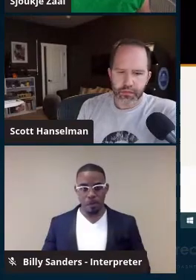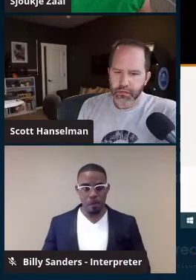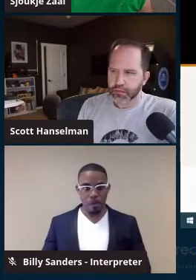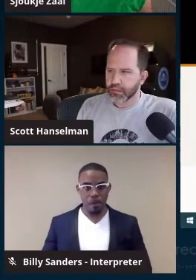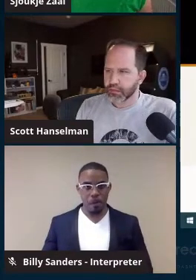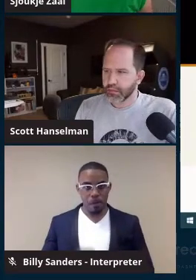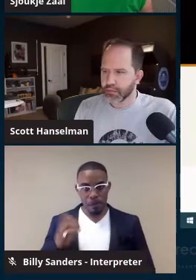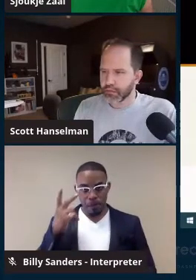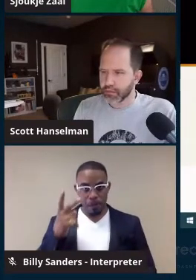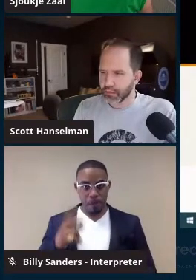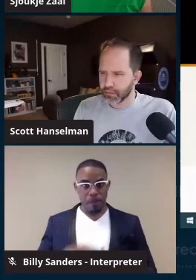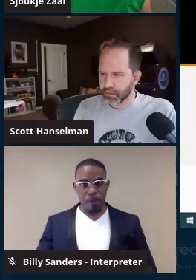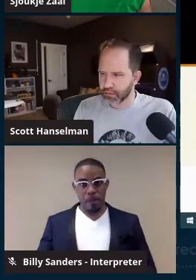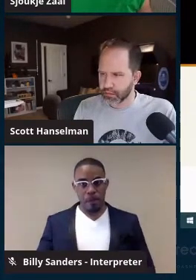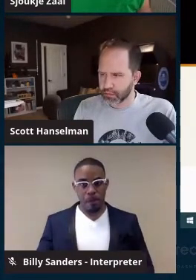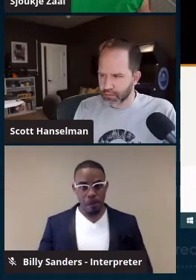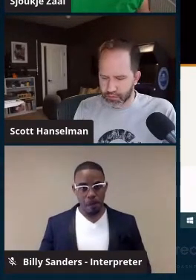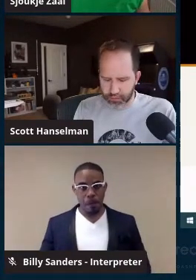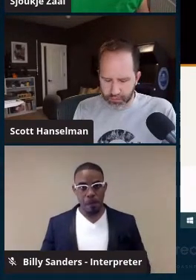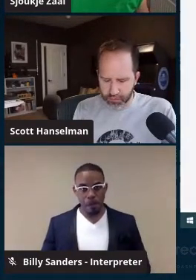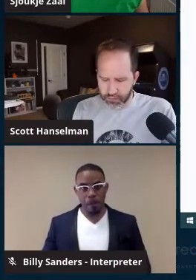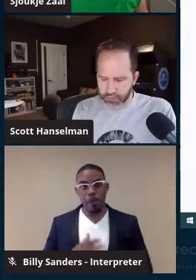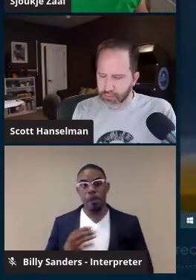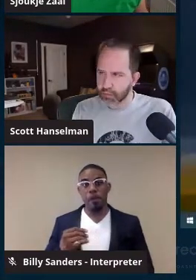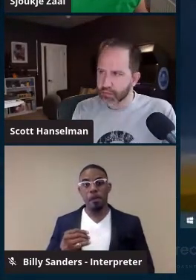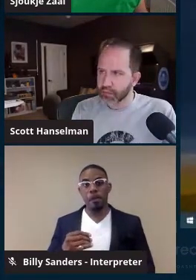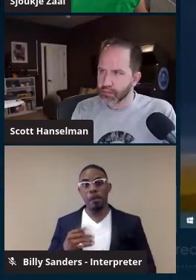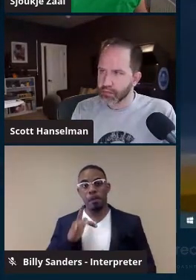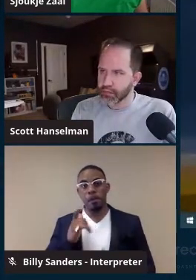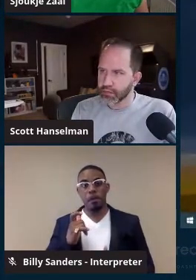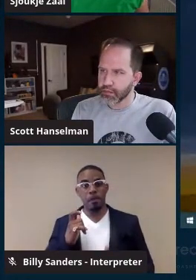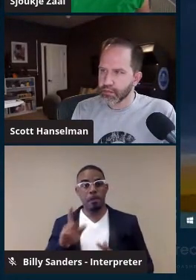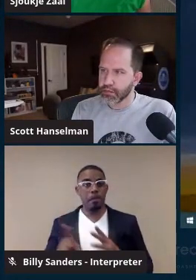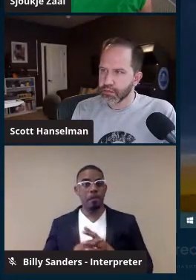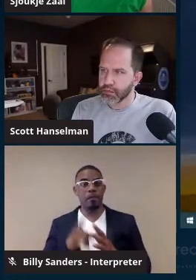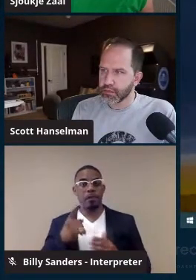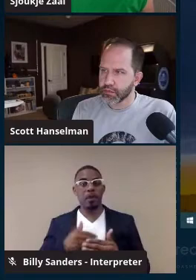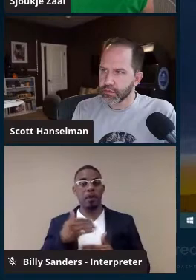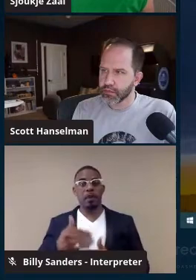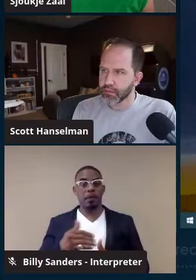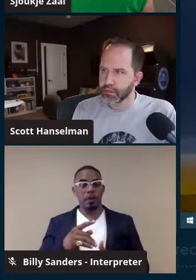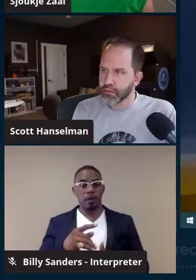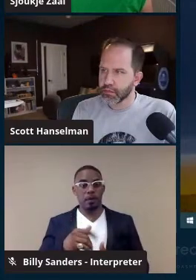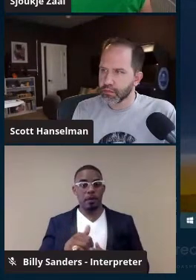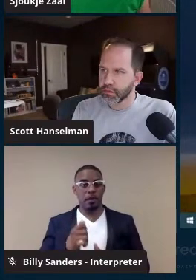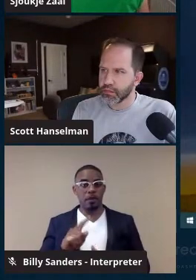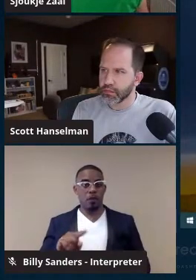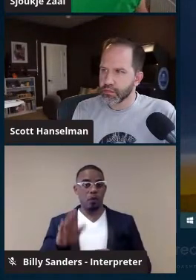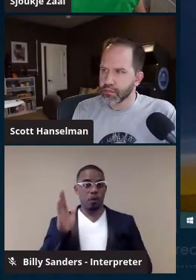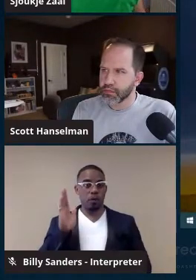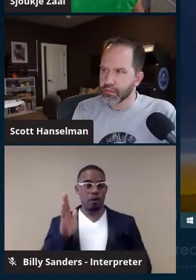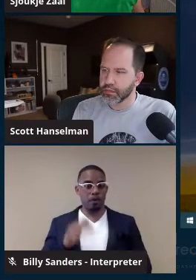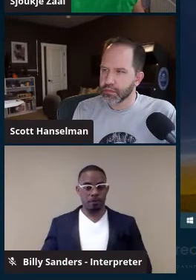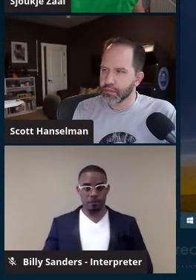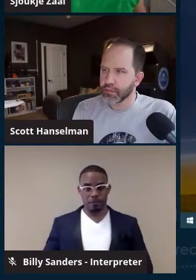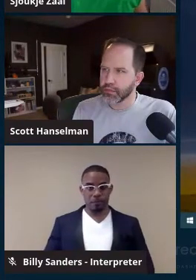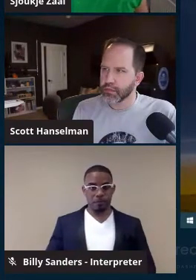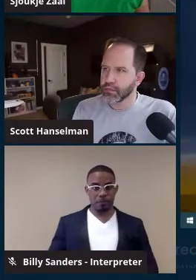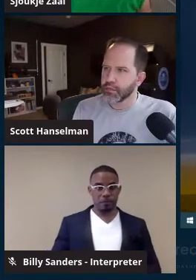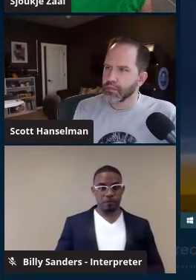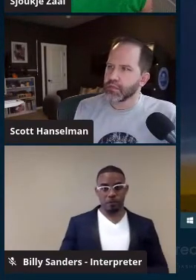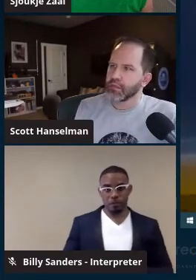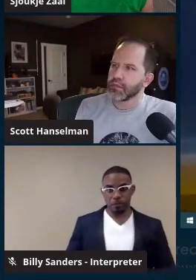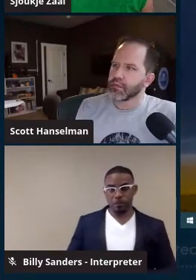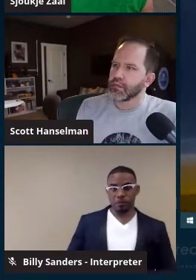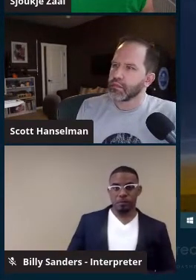seen it? And there is going to come up next one during the talk from Carol.